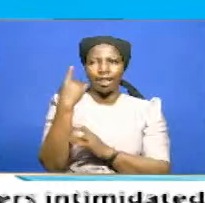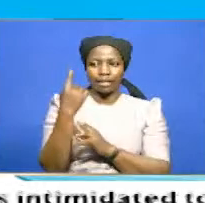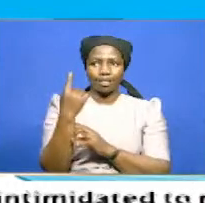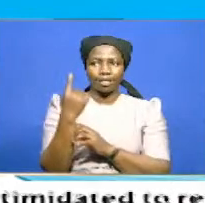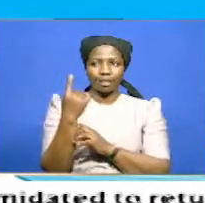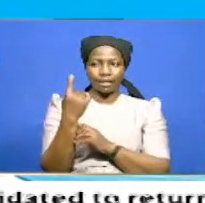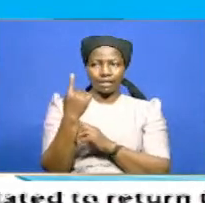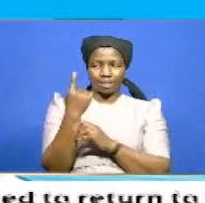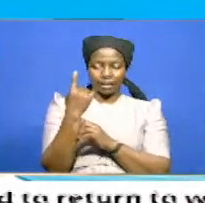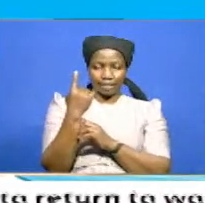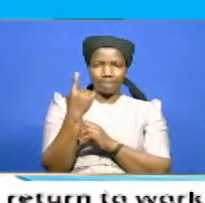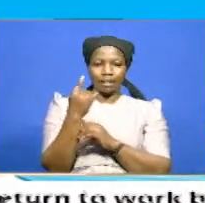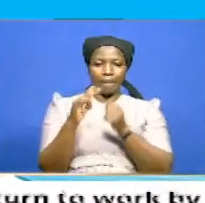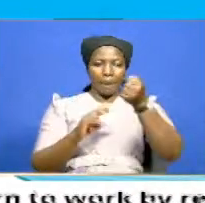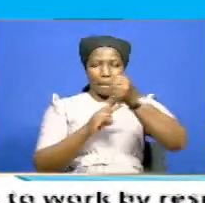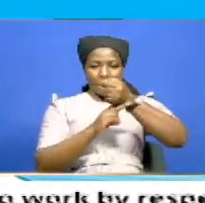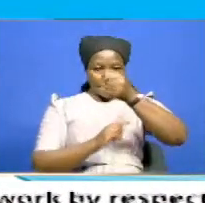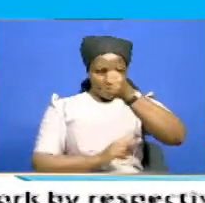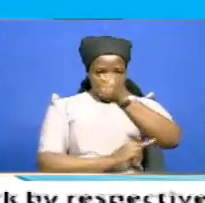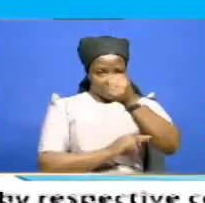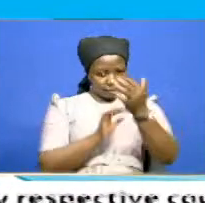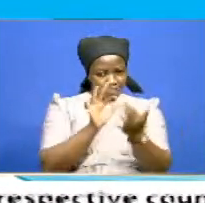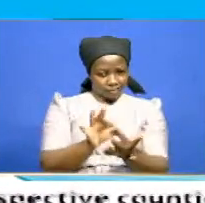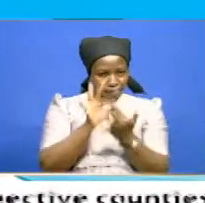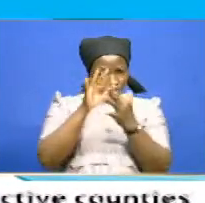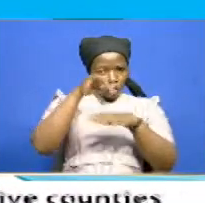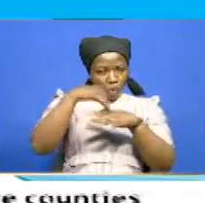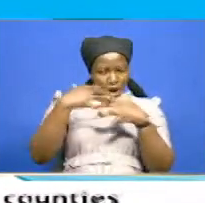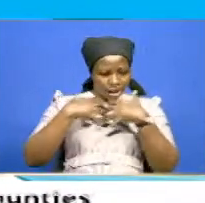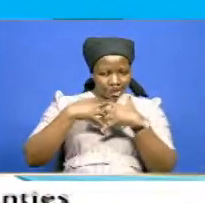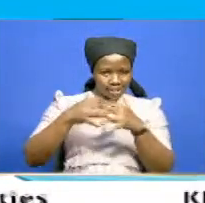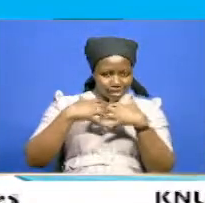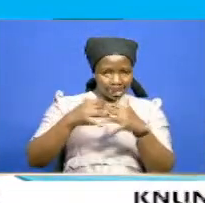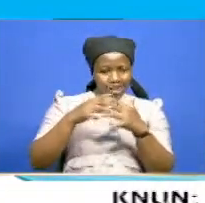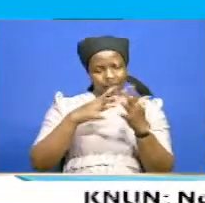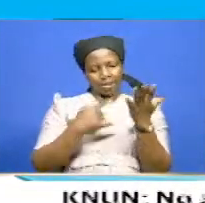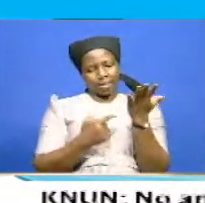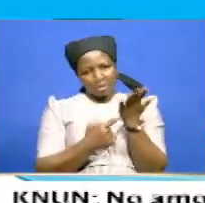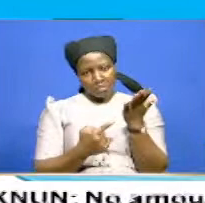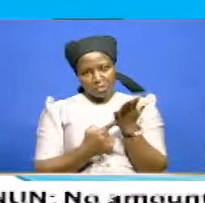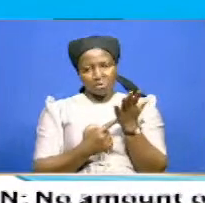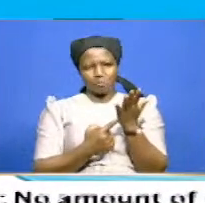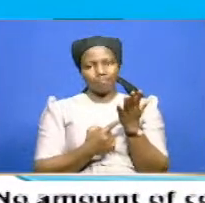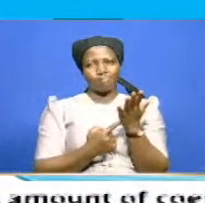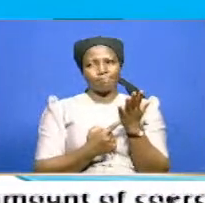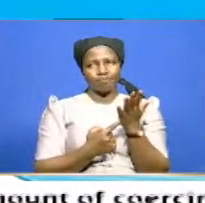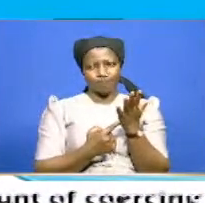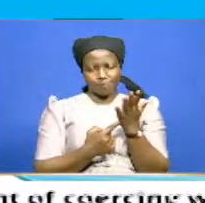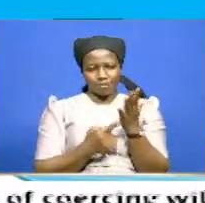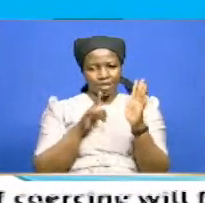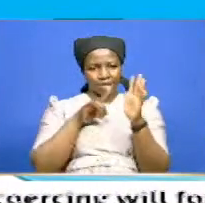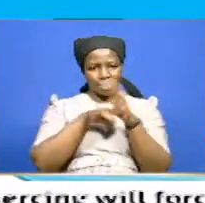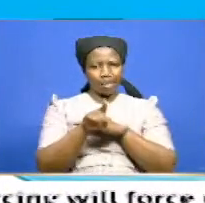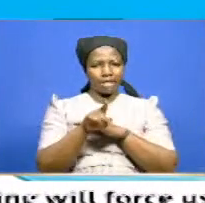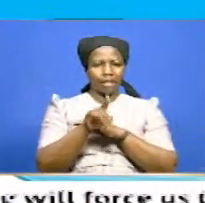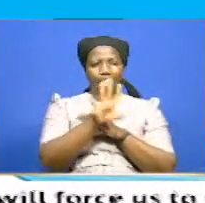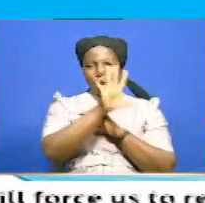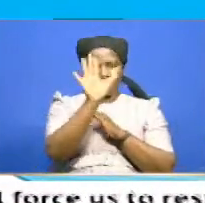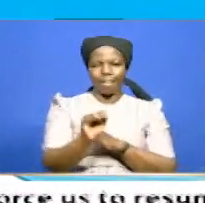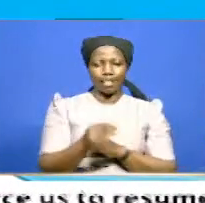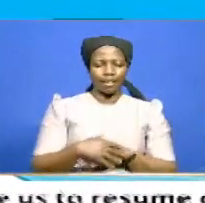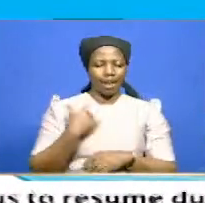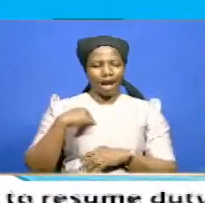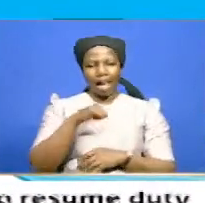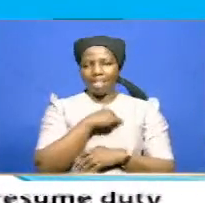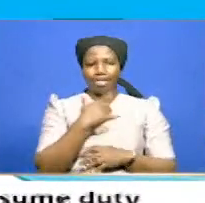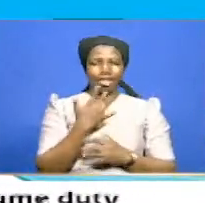of its kind in terms of engineering technology this side of the world. We'll be giving you a